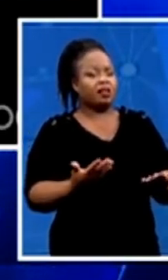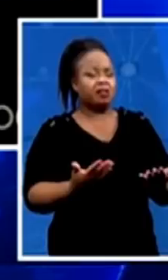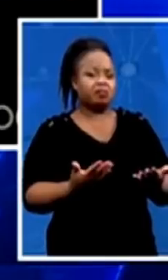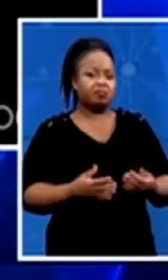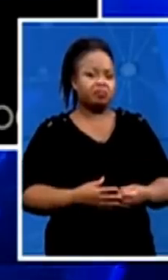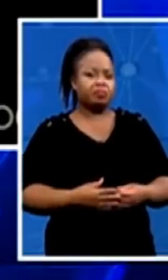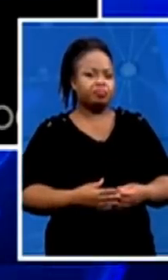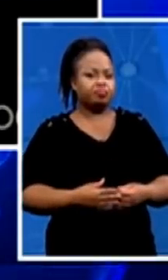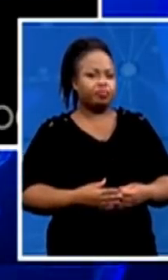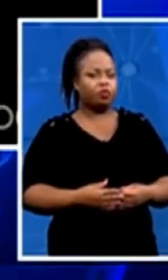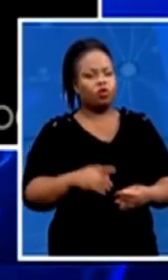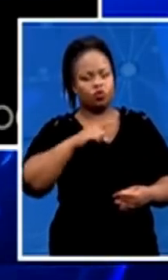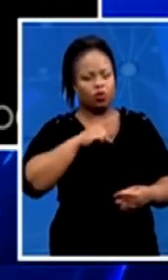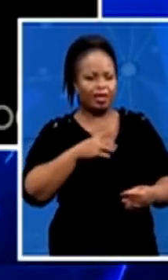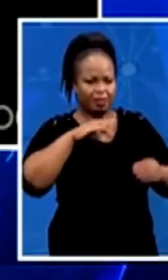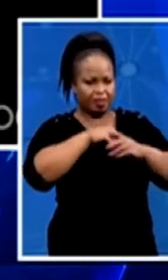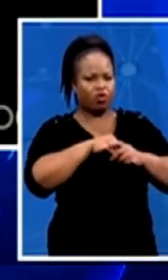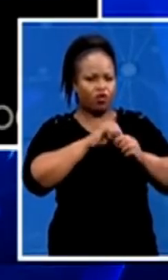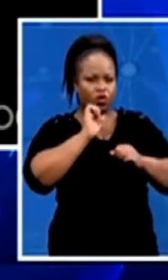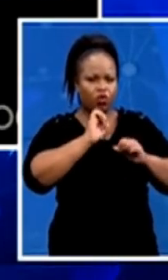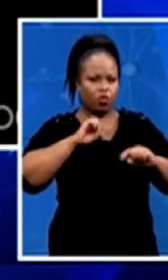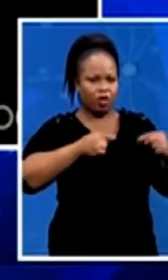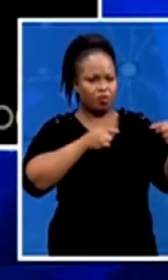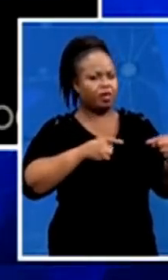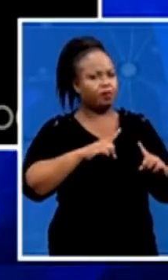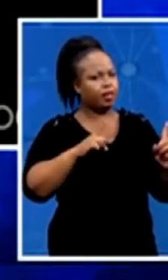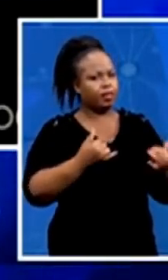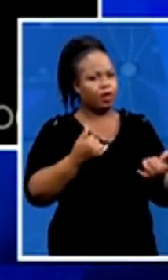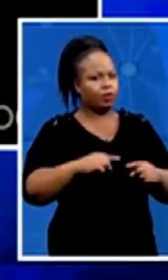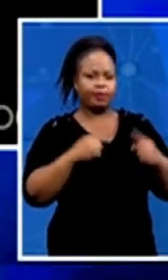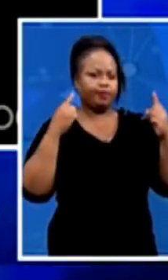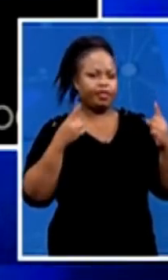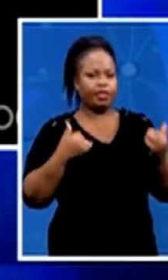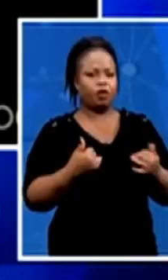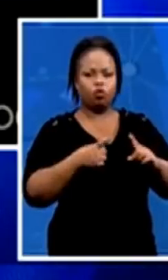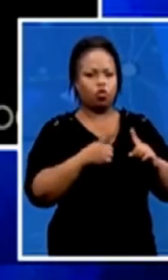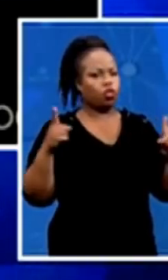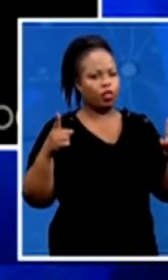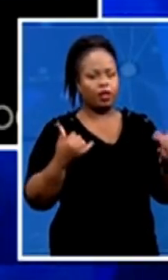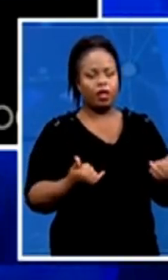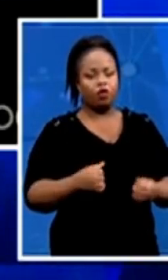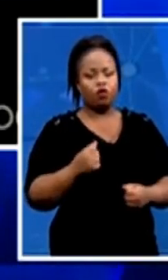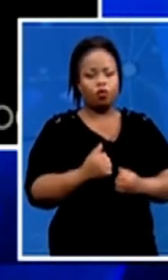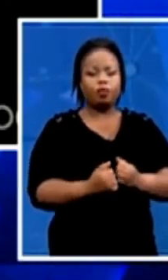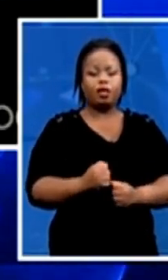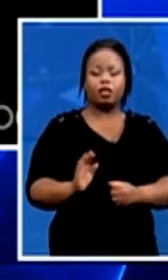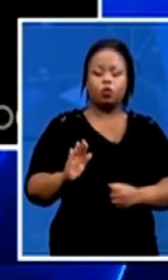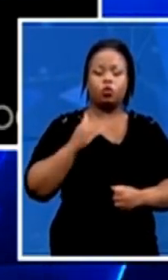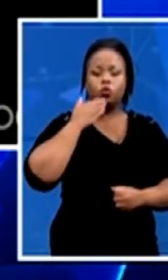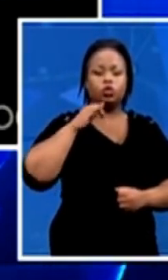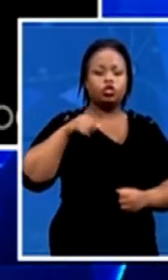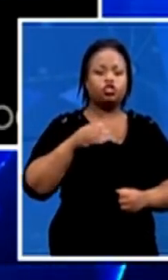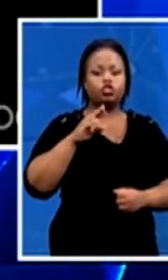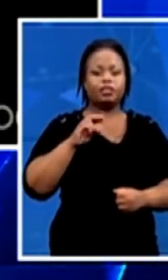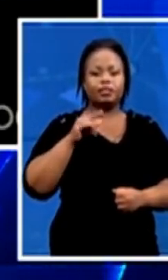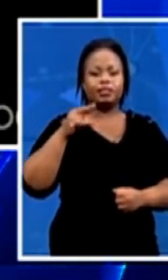argument. But that's a different point altogether to what my brother Justice Majid is raising with you. And I